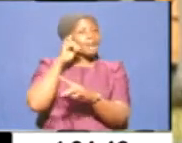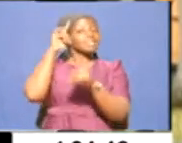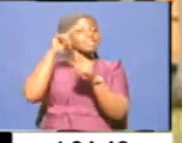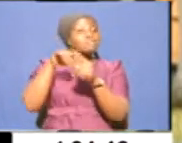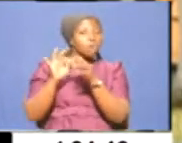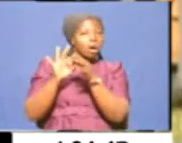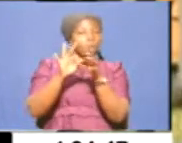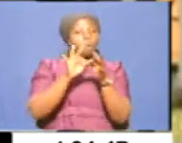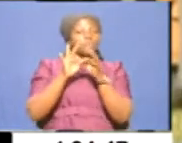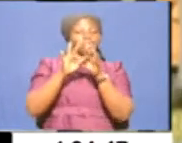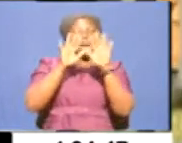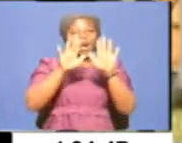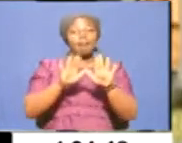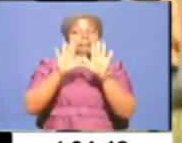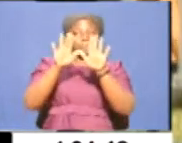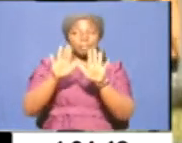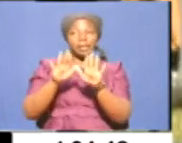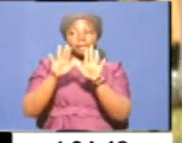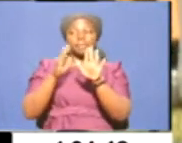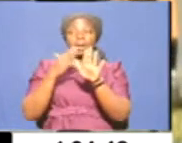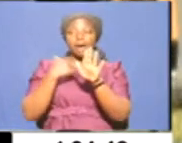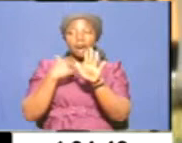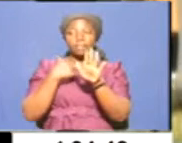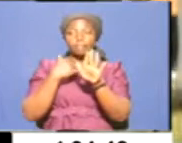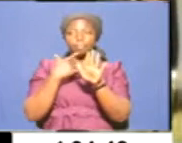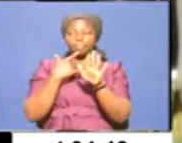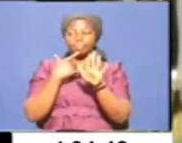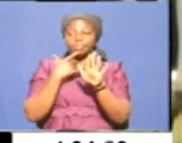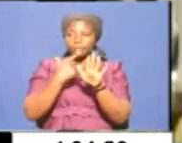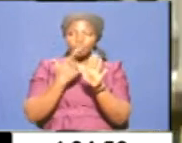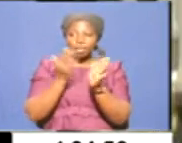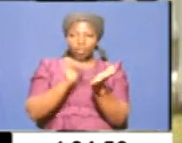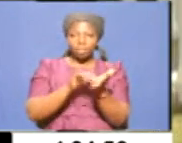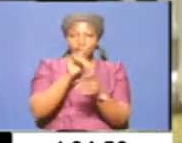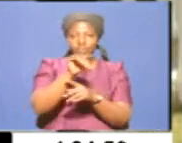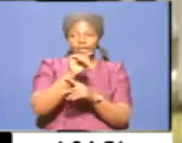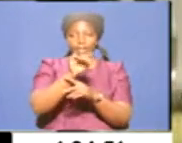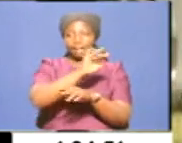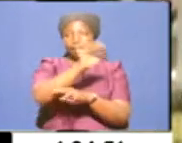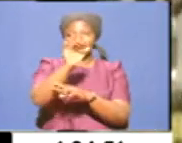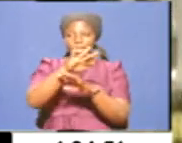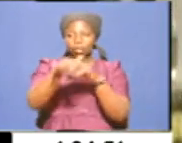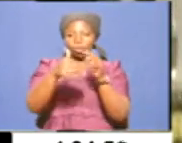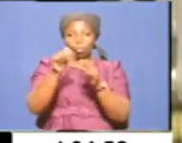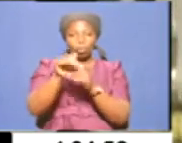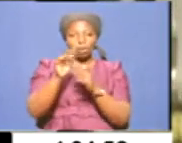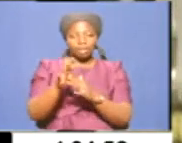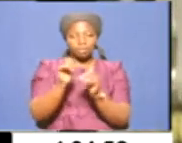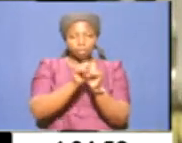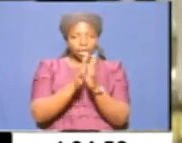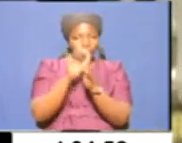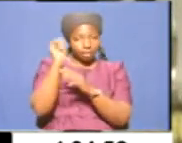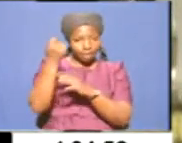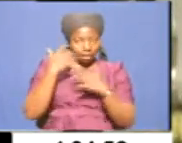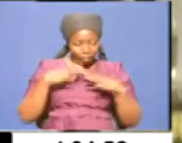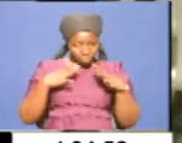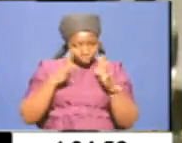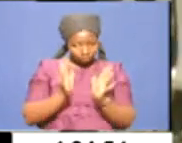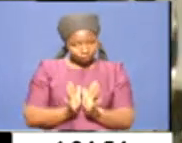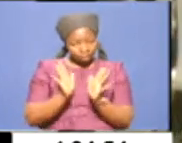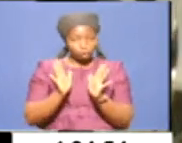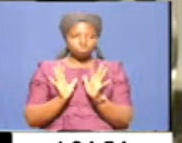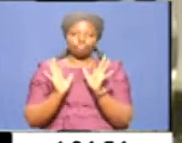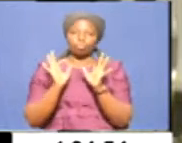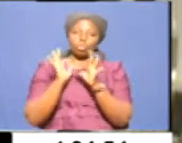Of course, as he has repeatedly explained, that this is a rallying call to all leaders and Kenyans at large to actually join forces